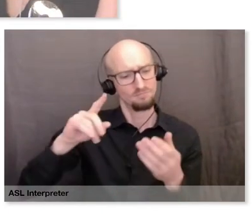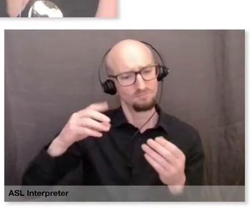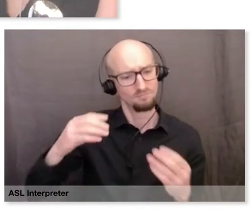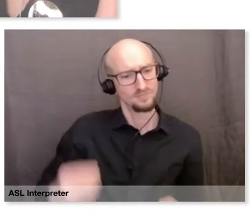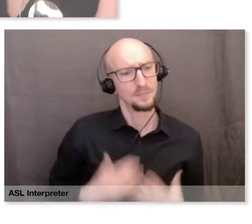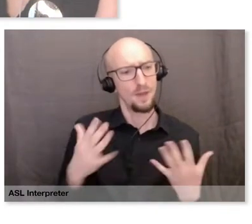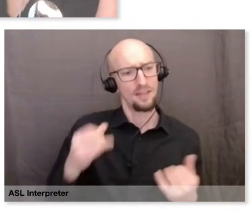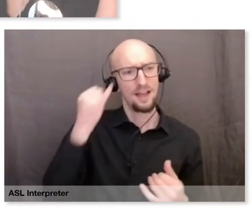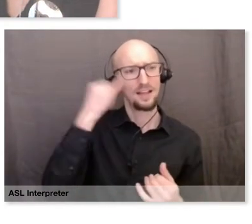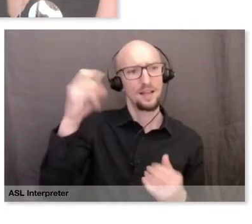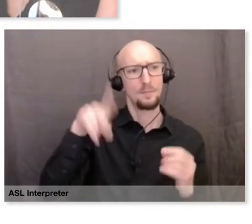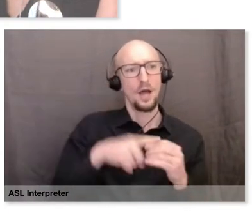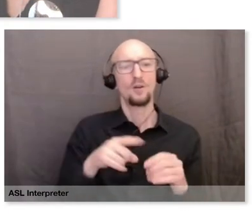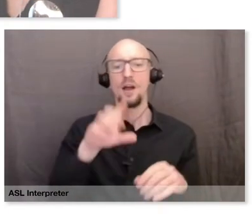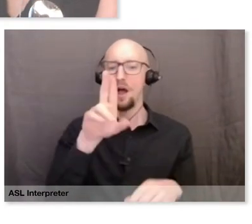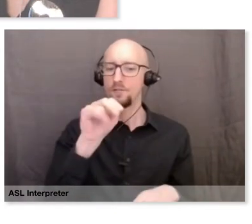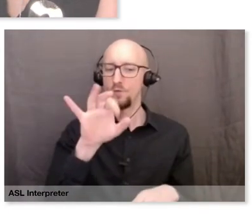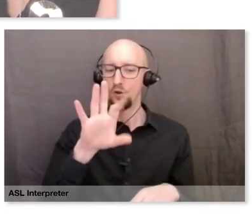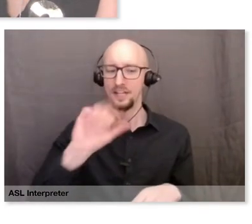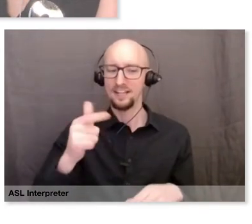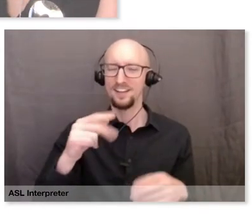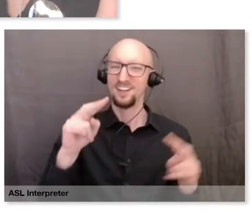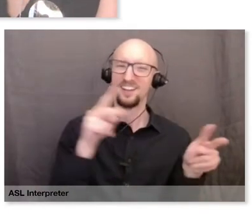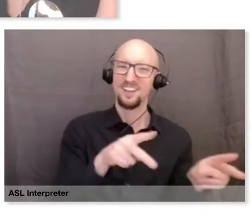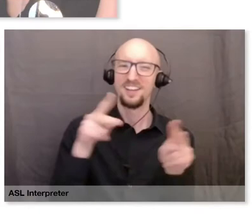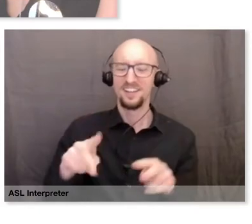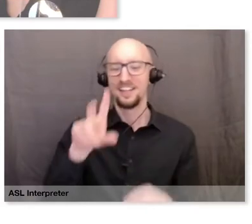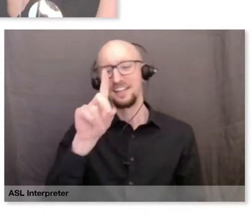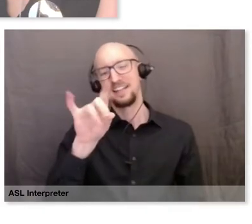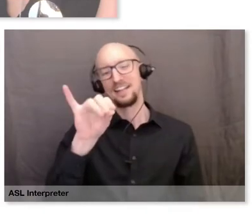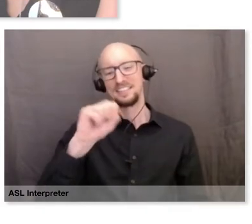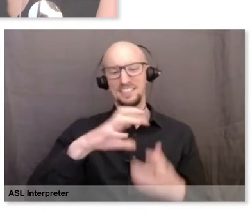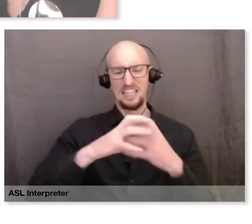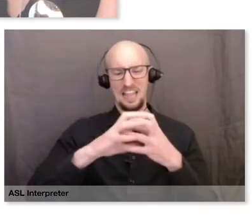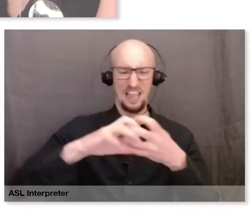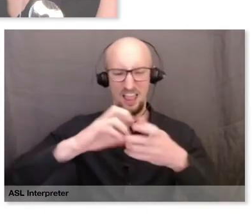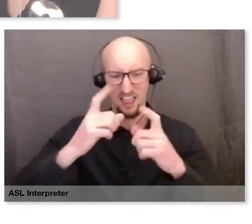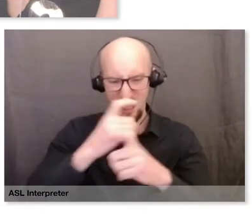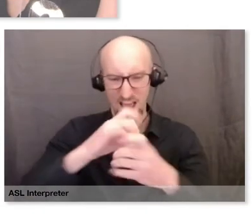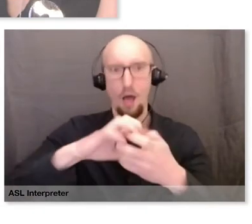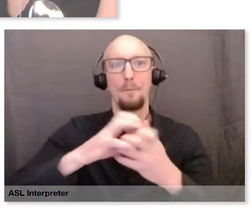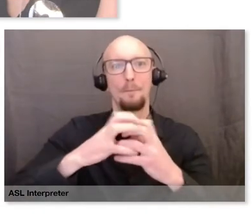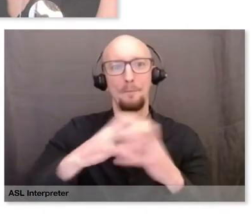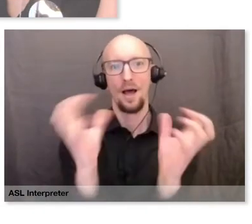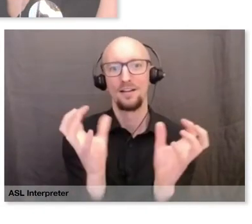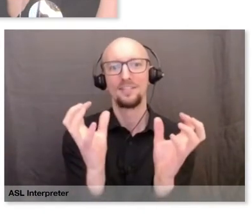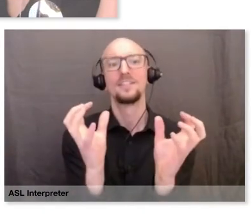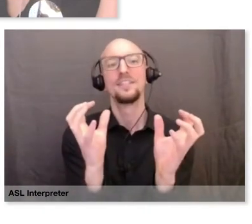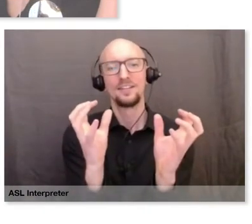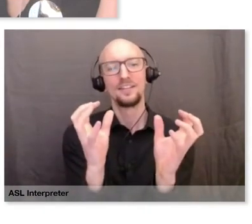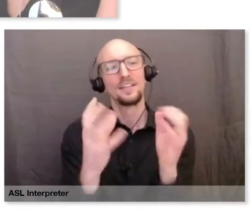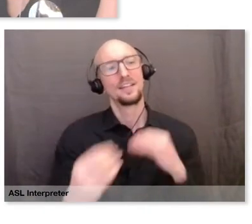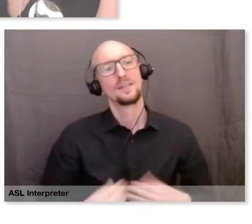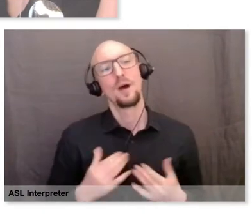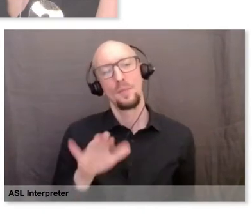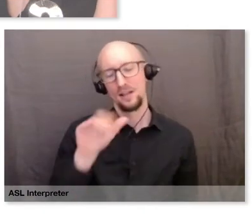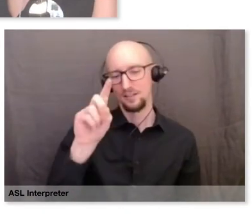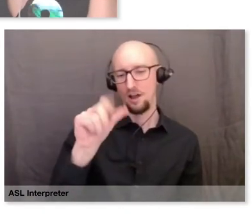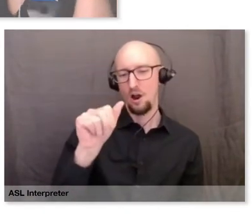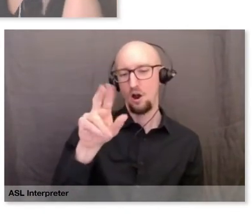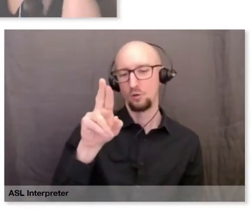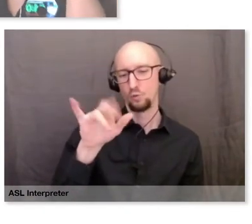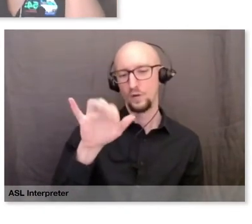disentangling via Darwin's image, famous image of the tangled bank, which then also immediately got us to the questions